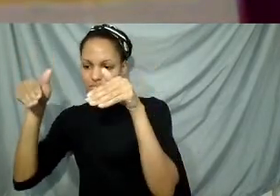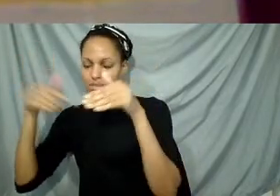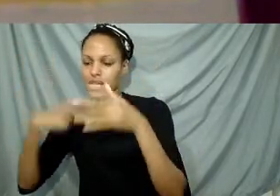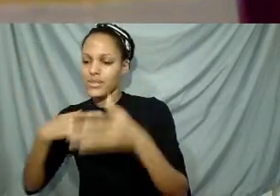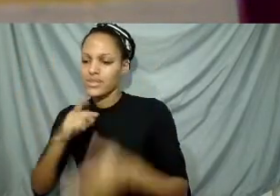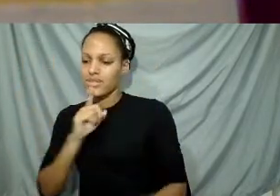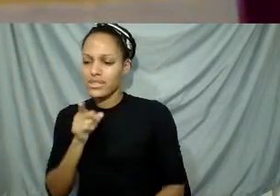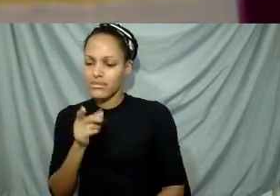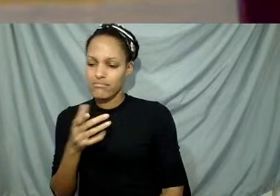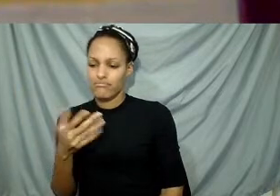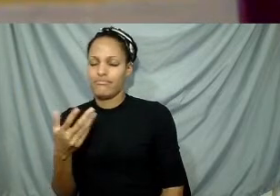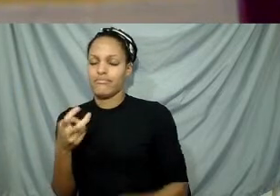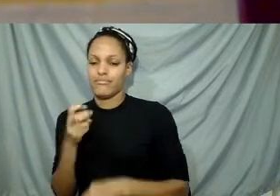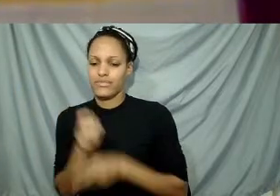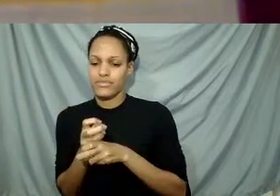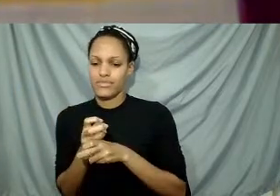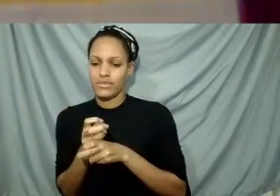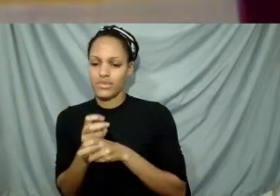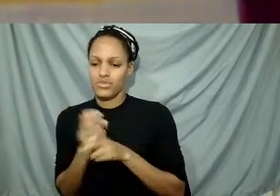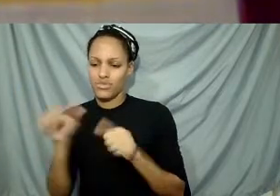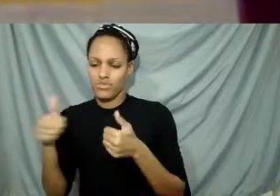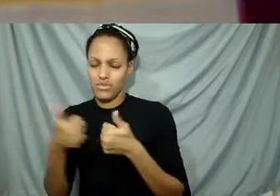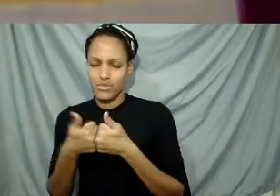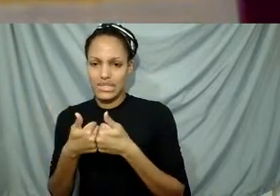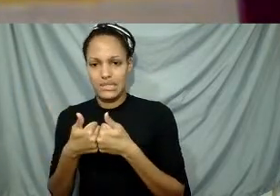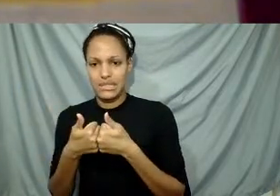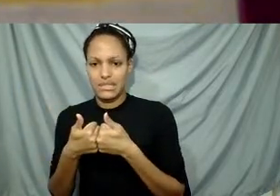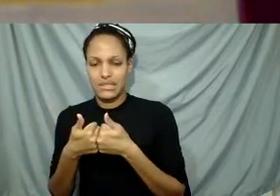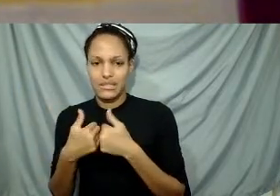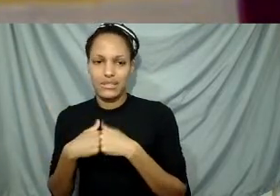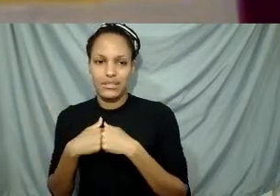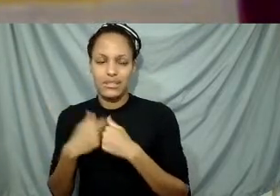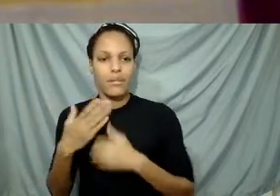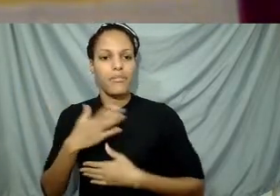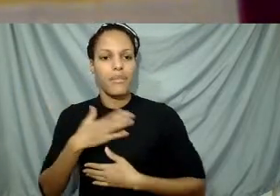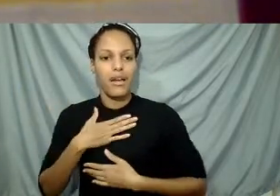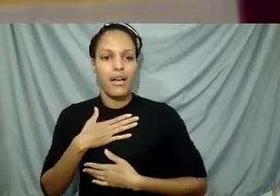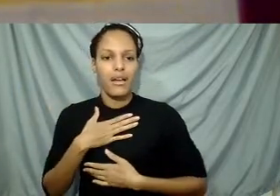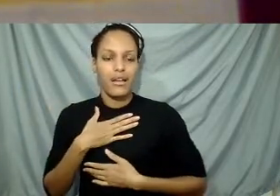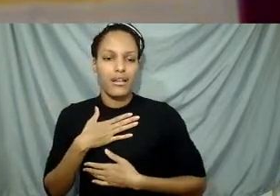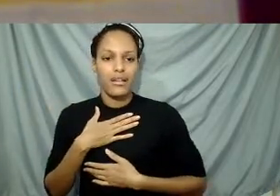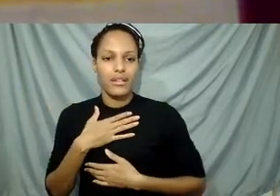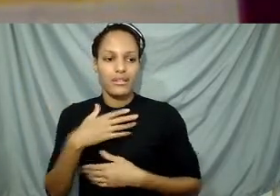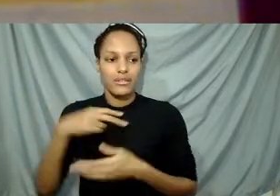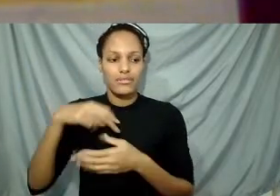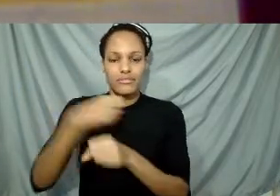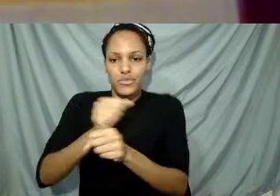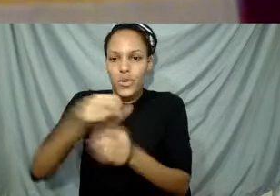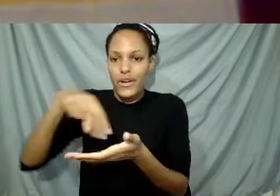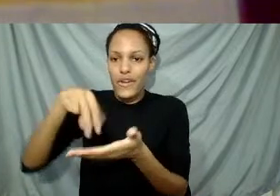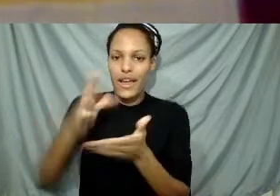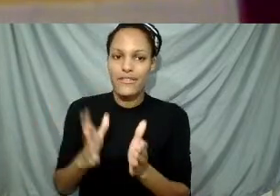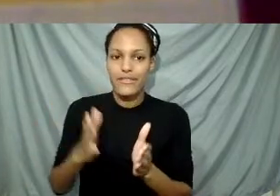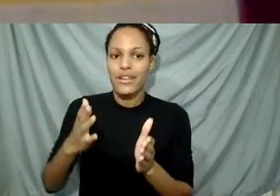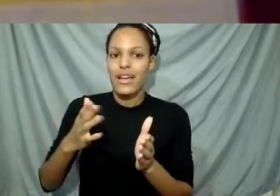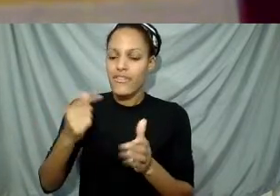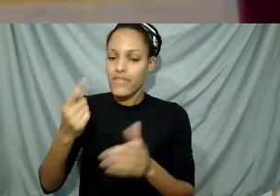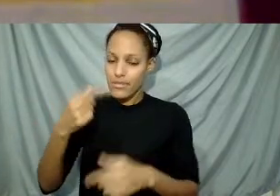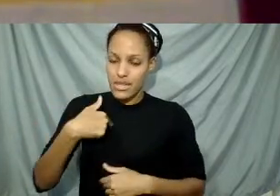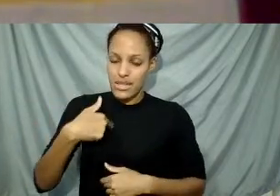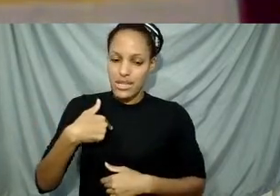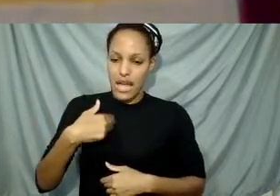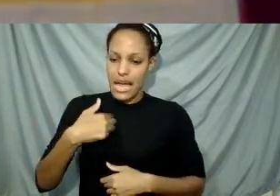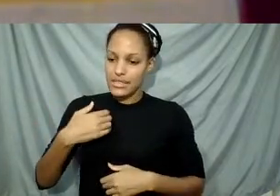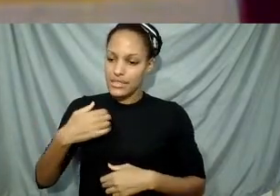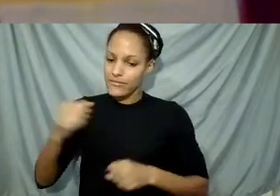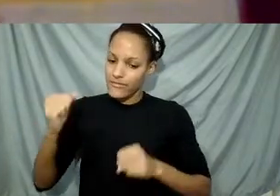me. And so that's where I really feel my choreographic person was born, because I had to fight for it. I had to fight for my vision. I